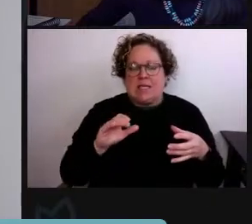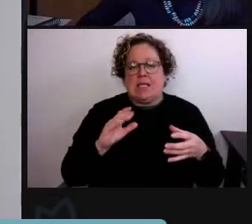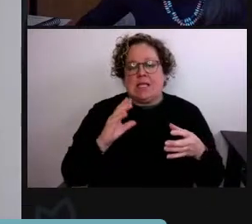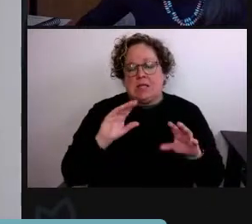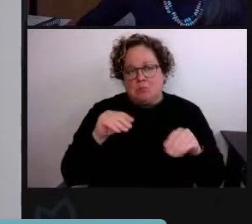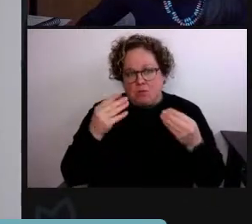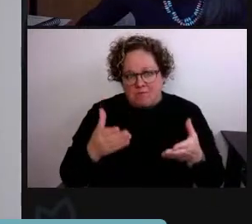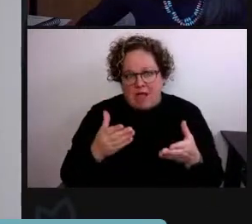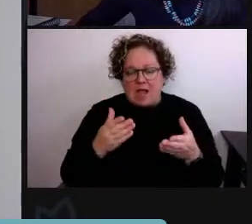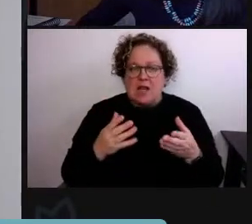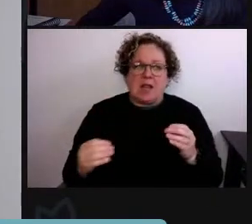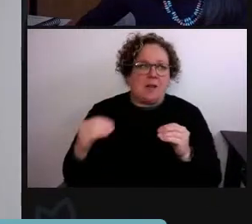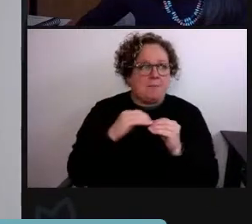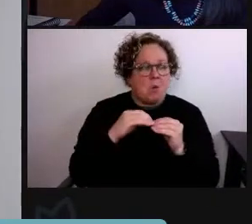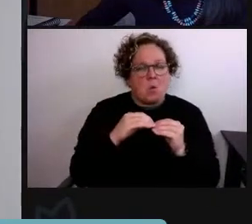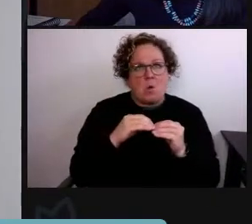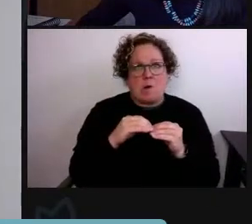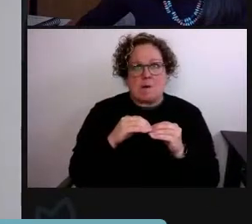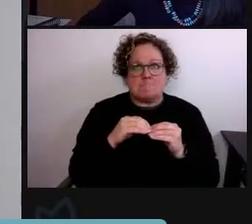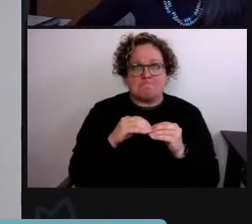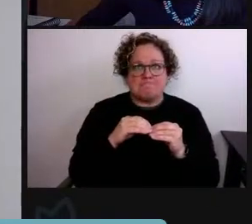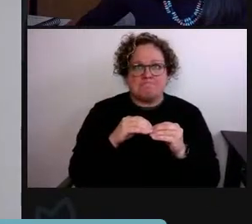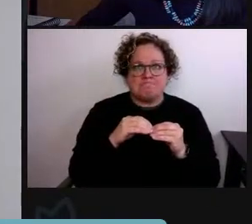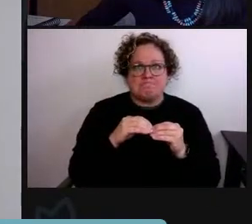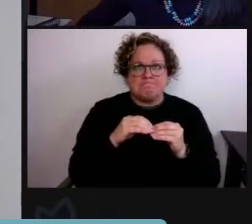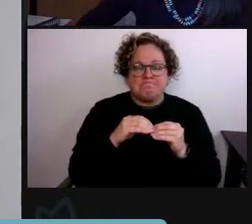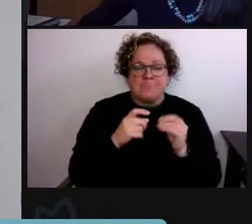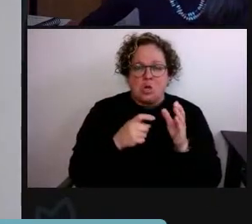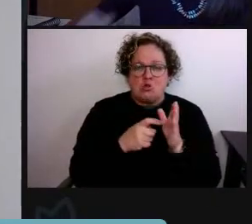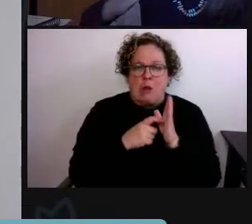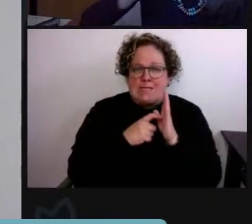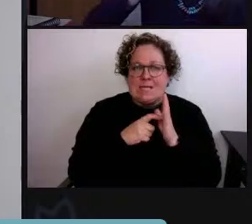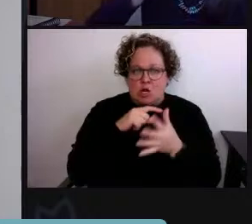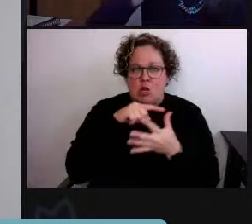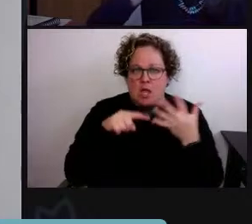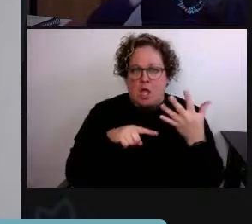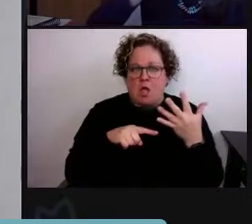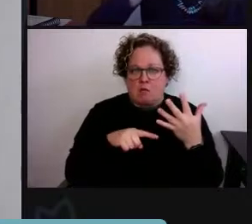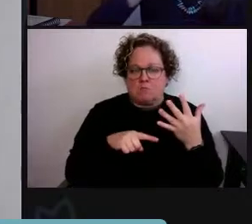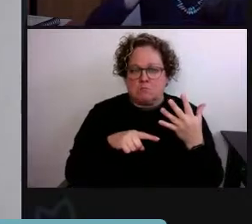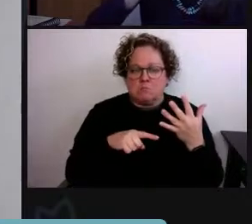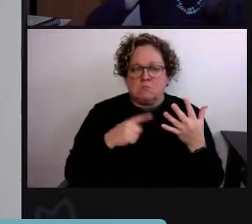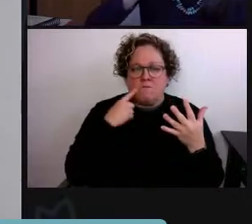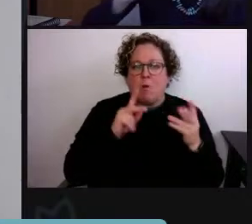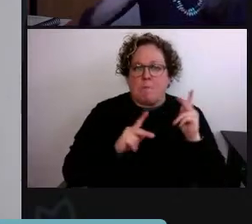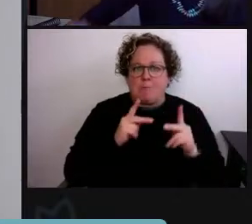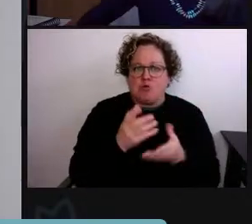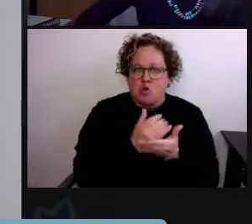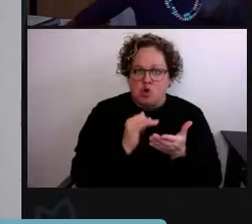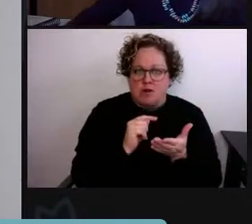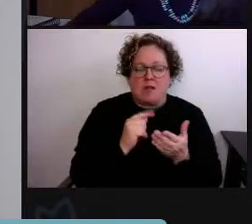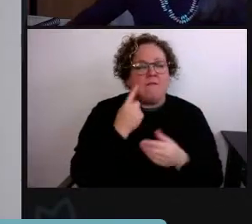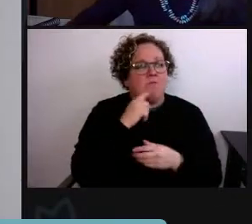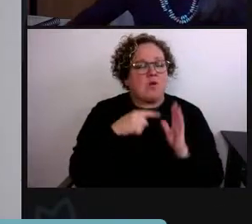providing additional sort of criteria for people to earn it. For example, single